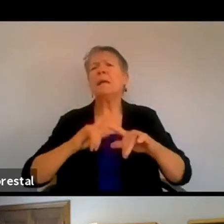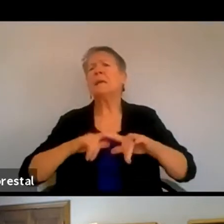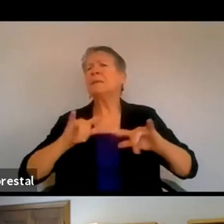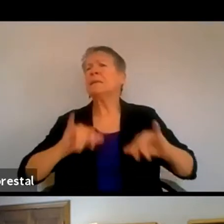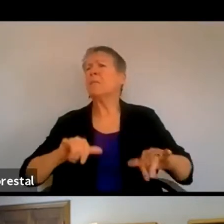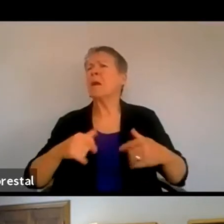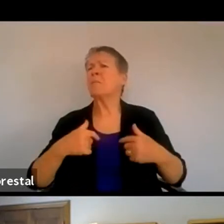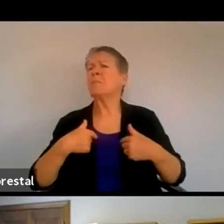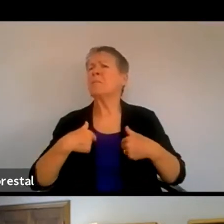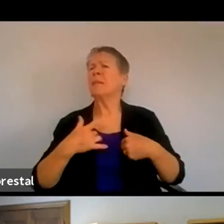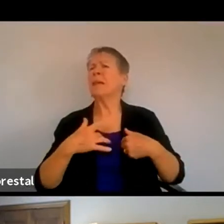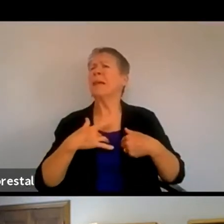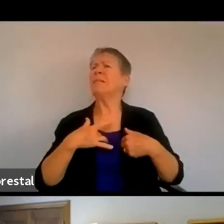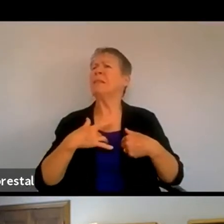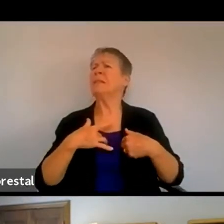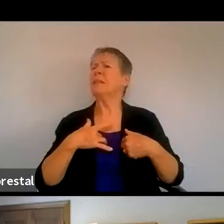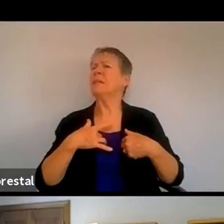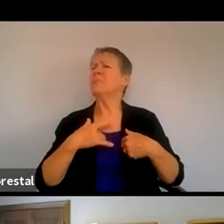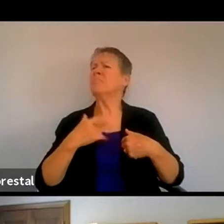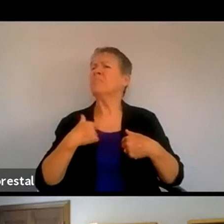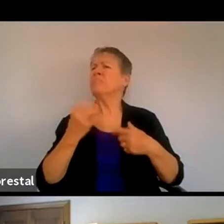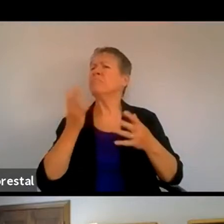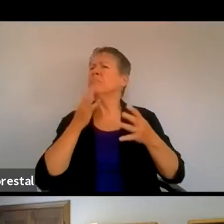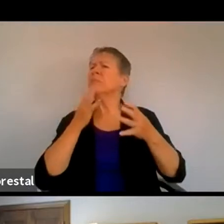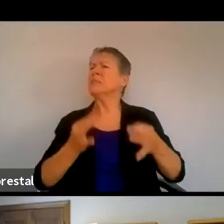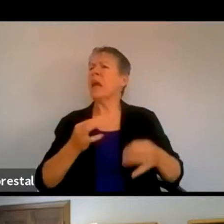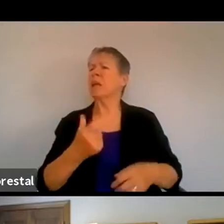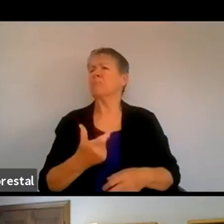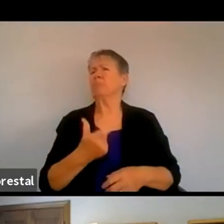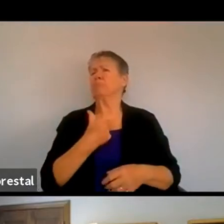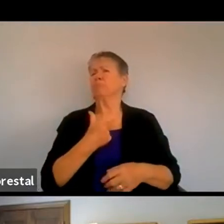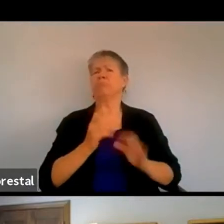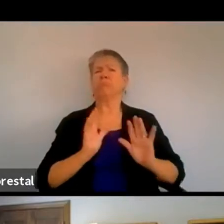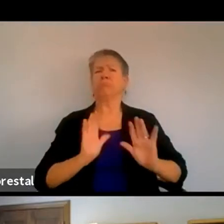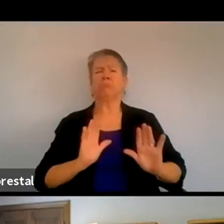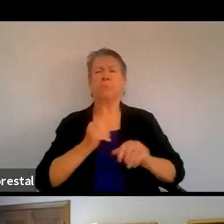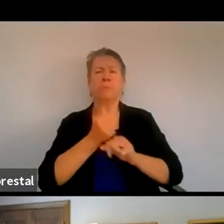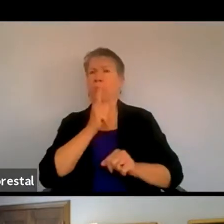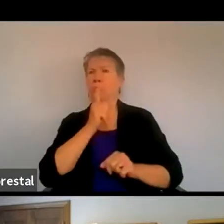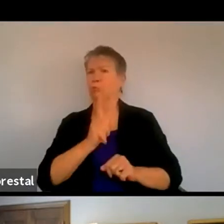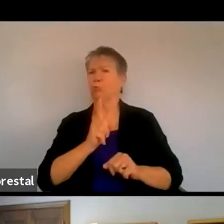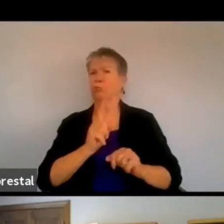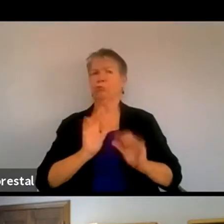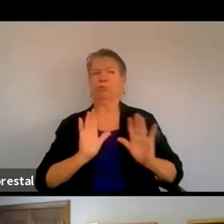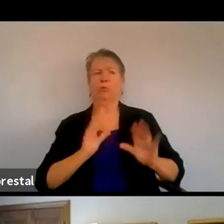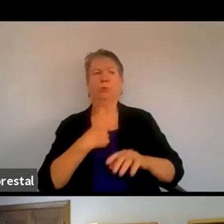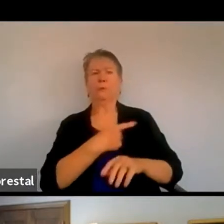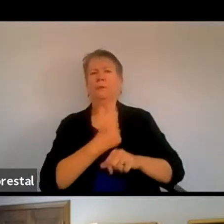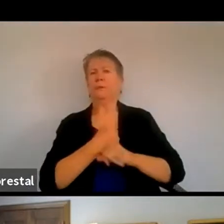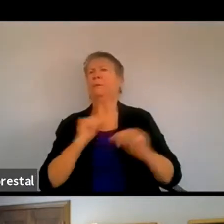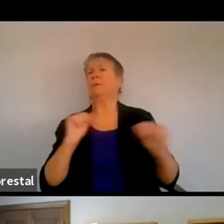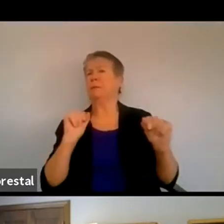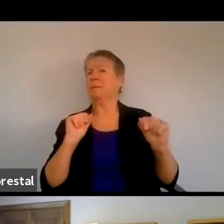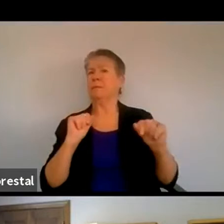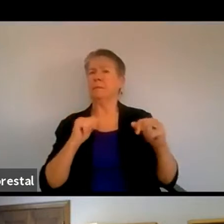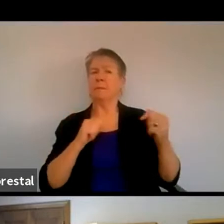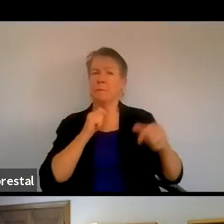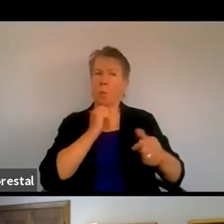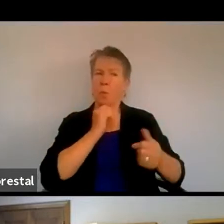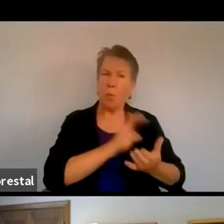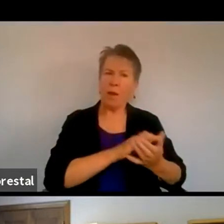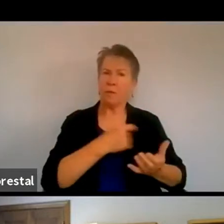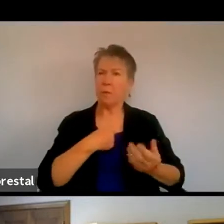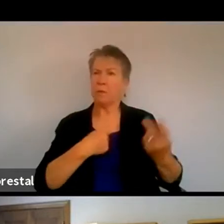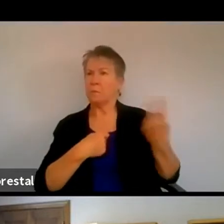ourselves off the field, at least through the weekend. Tammy's doing the same thing, and we're isolating at home, obviously, and we'll continue to monitor